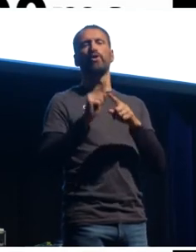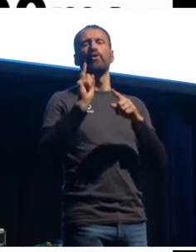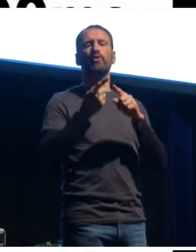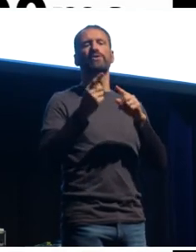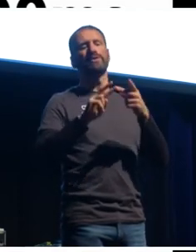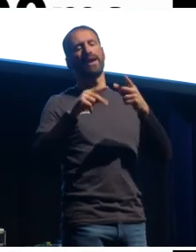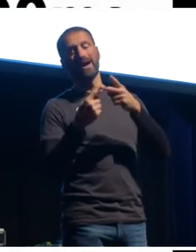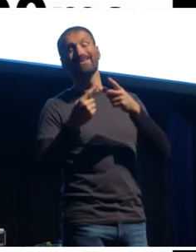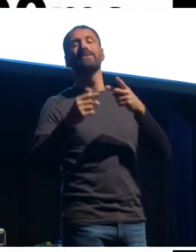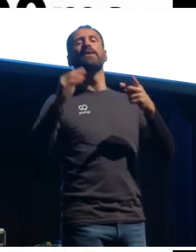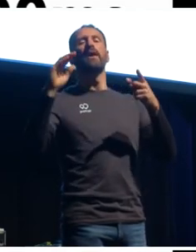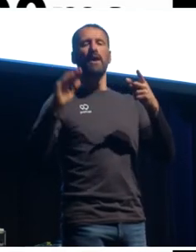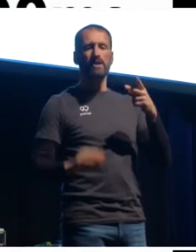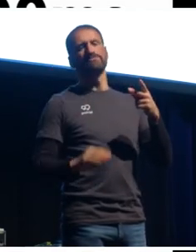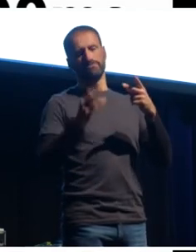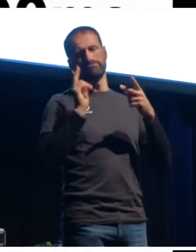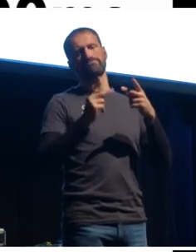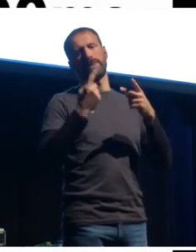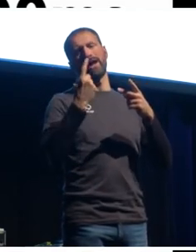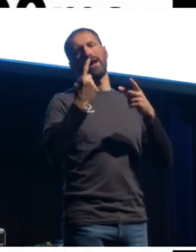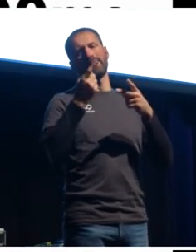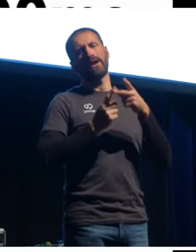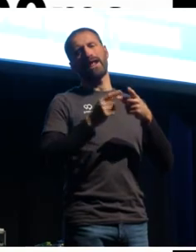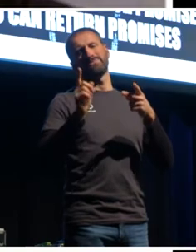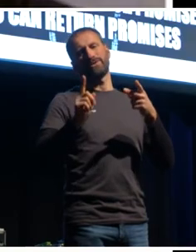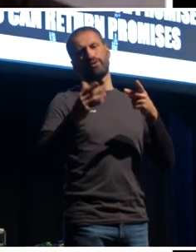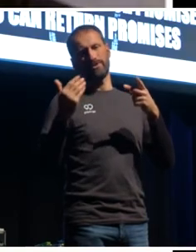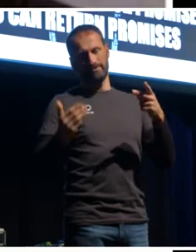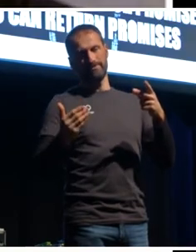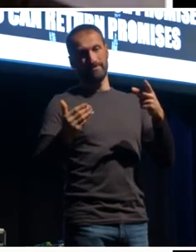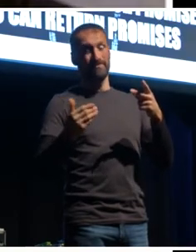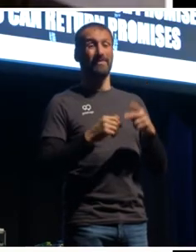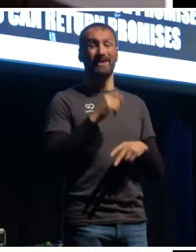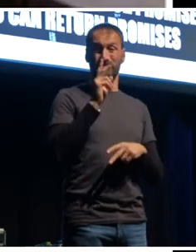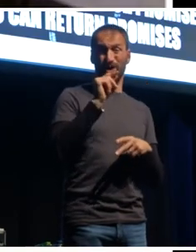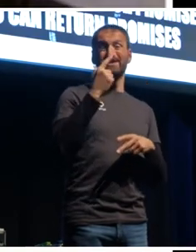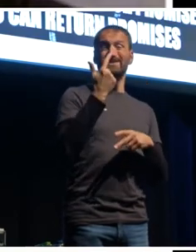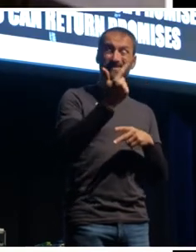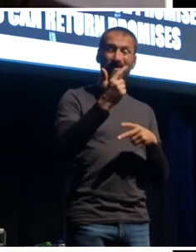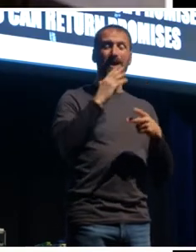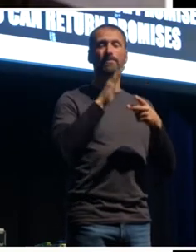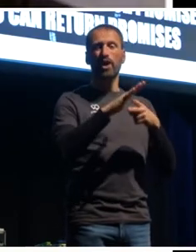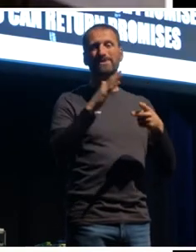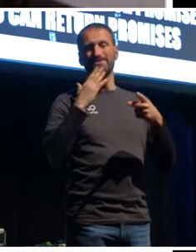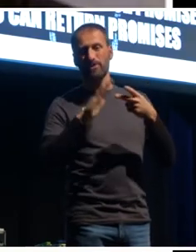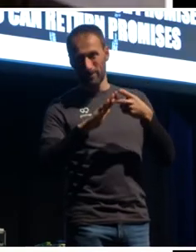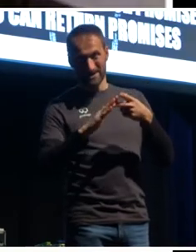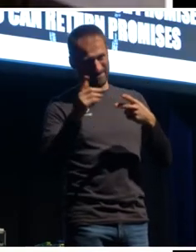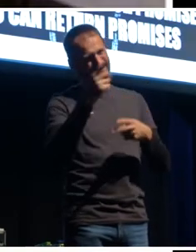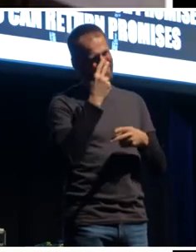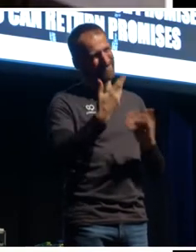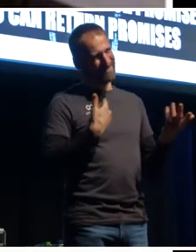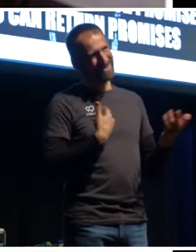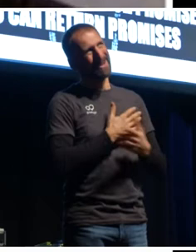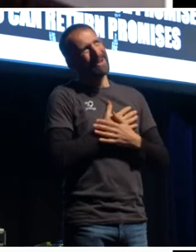request that would take a full second and a half. So I'm talking about promises. You saw that I like promises. So let's